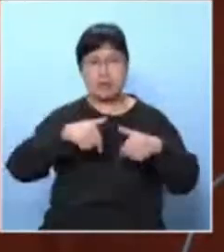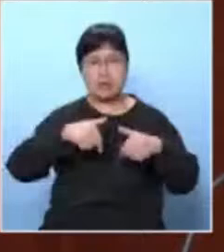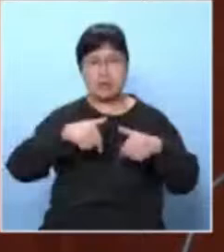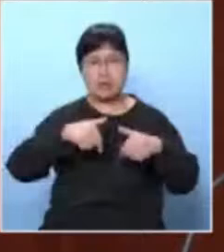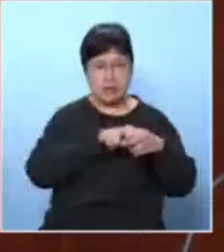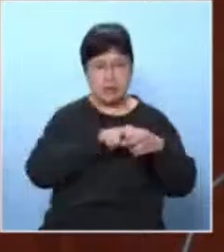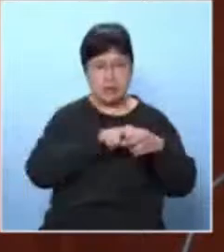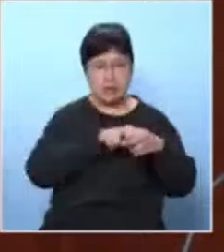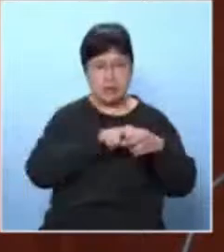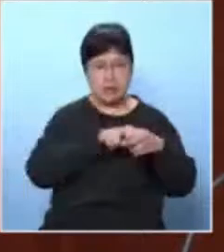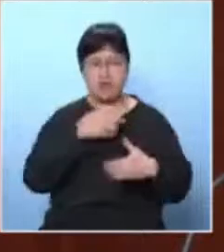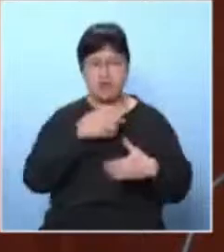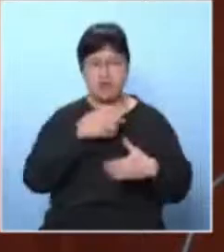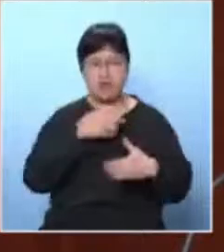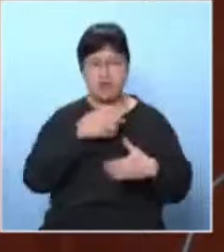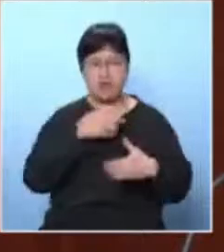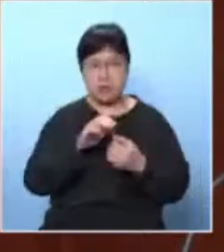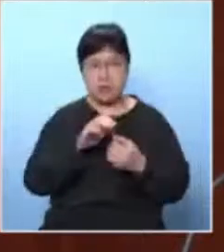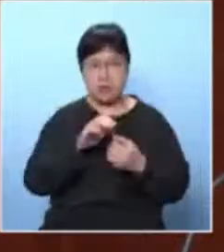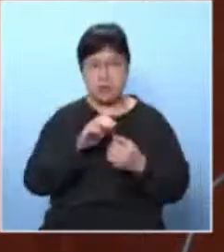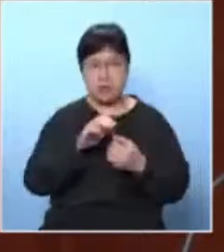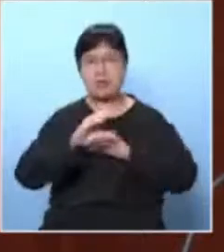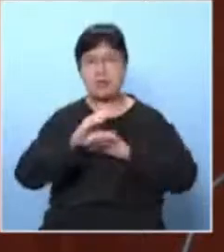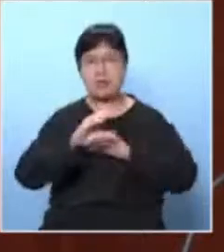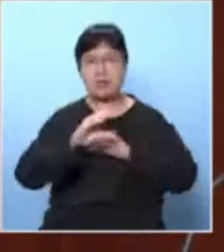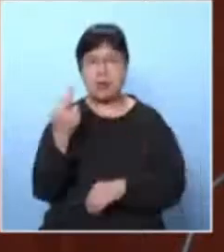Construct smart and green mass transit,